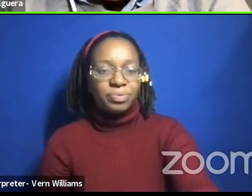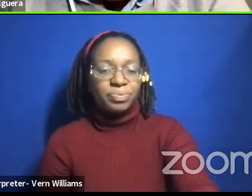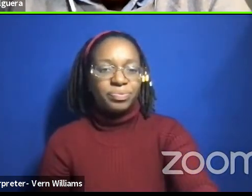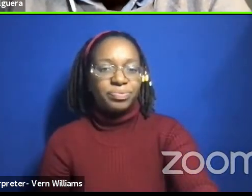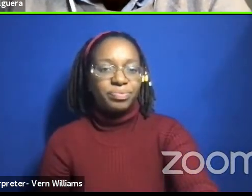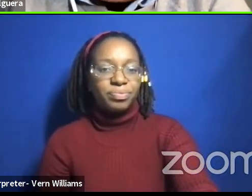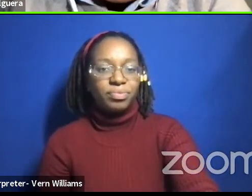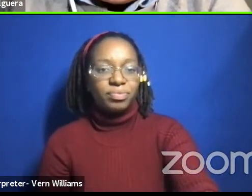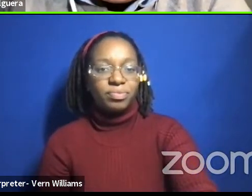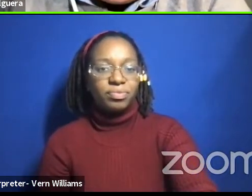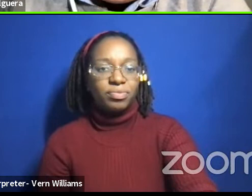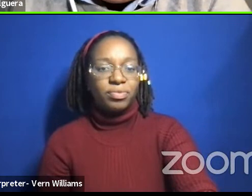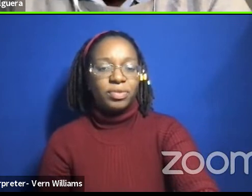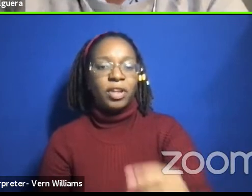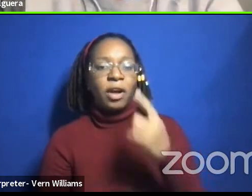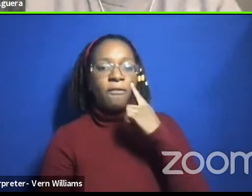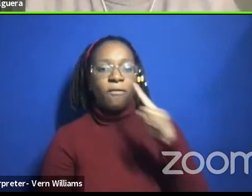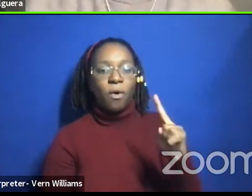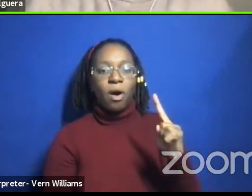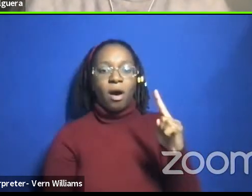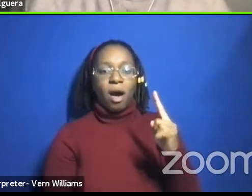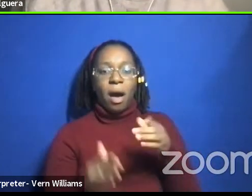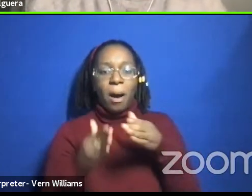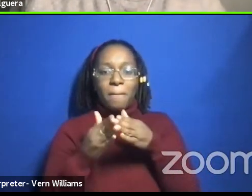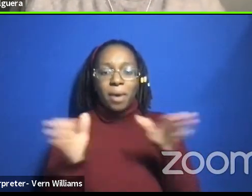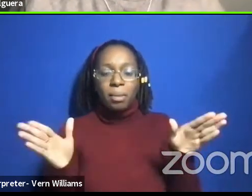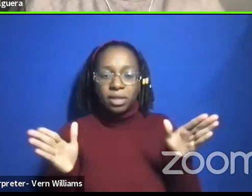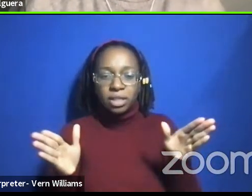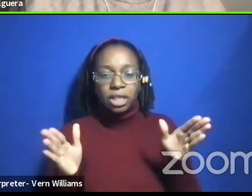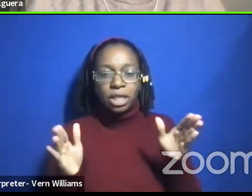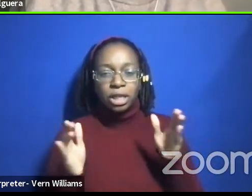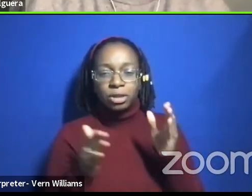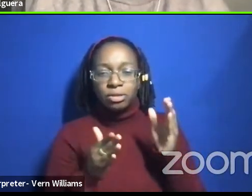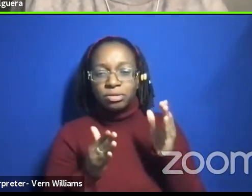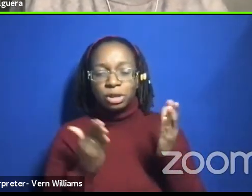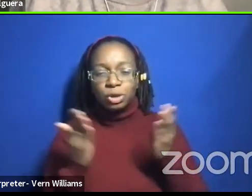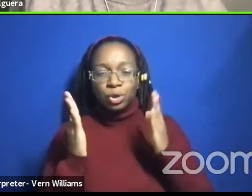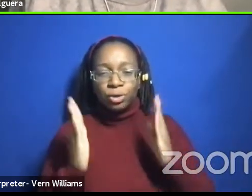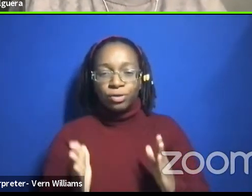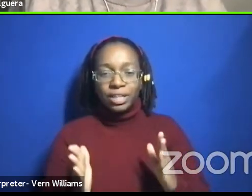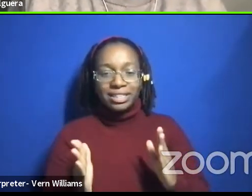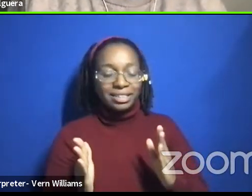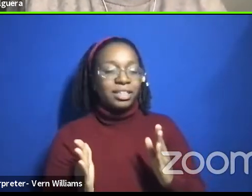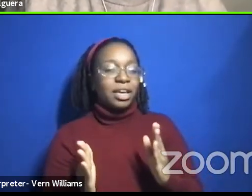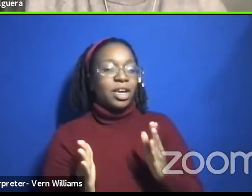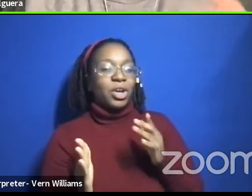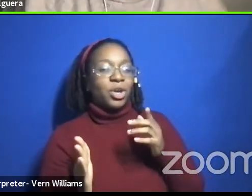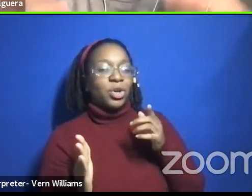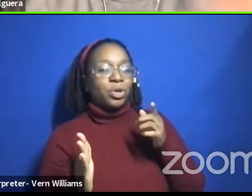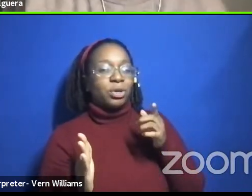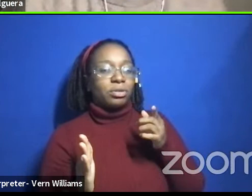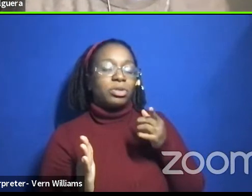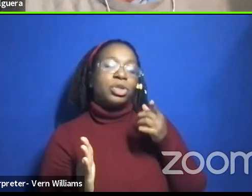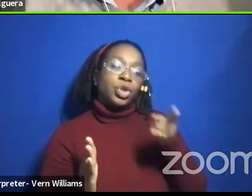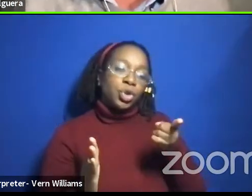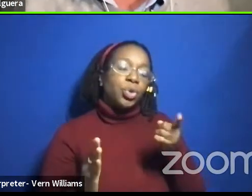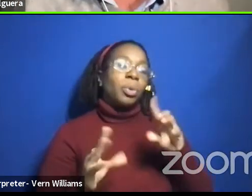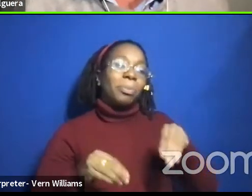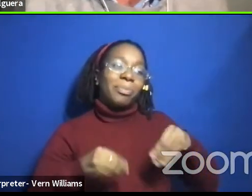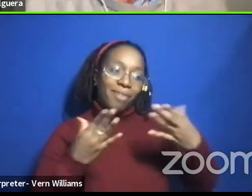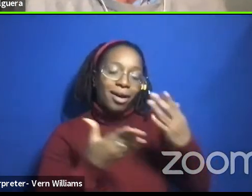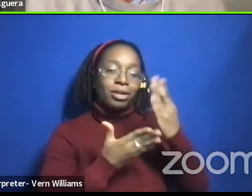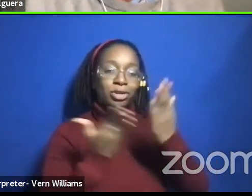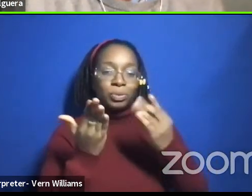part of being a public servant, I think, which is another way to put it, is that you're providing a service to the